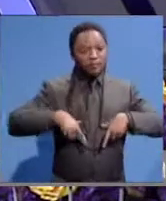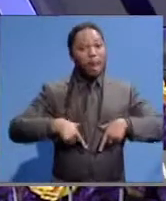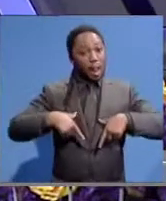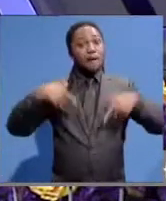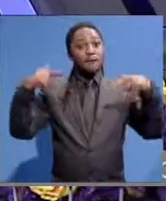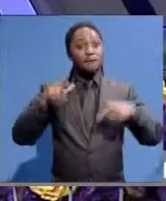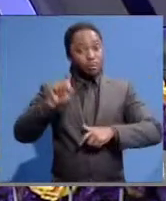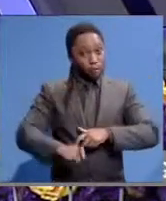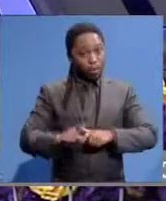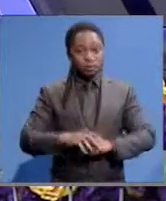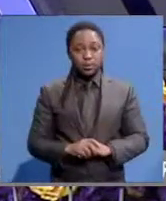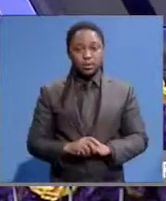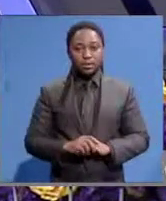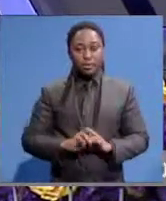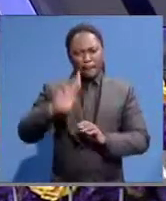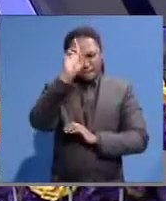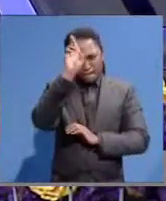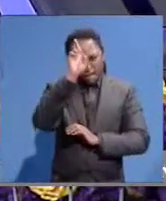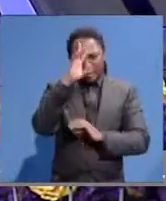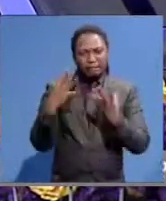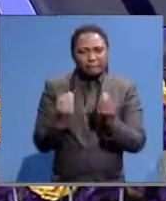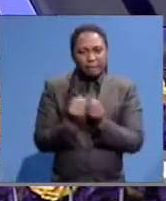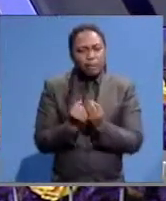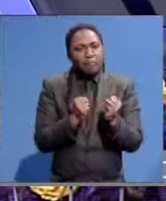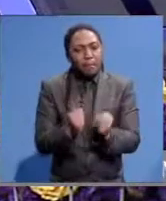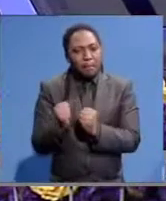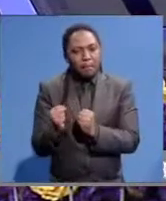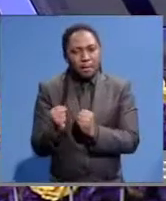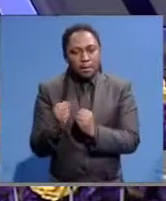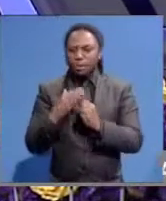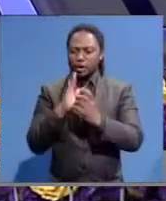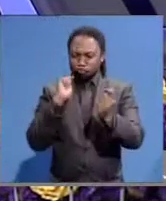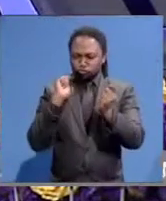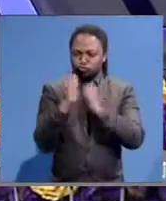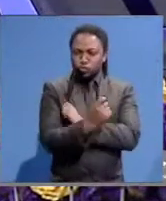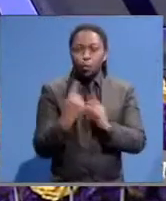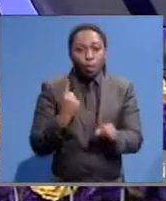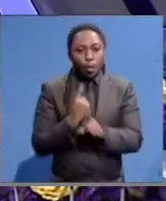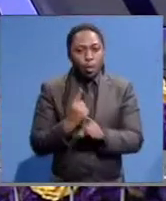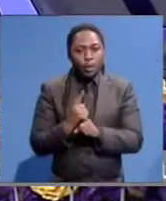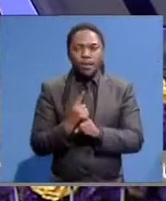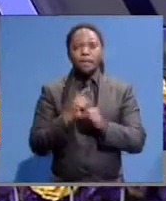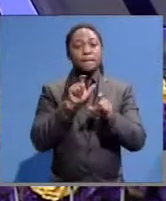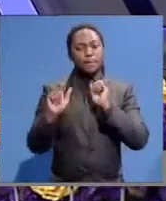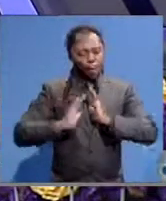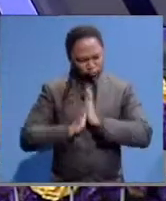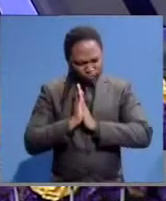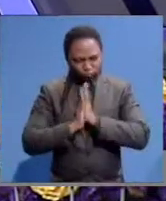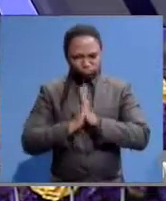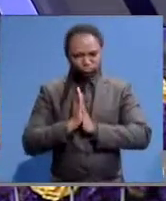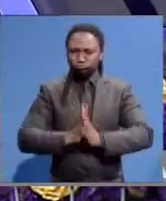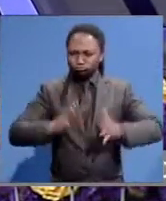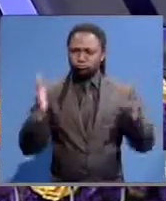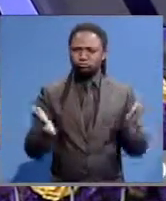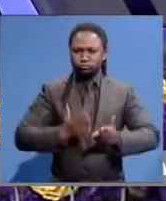deliberately used the word memory because memory is light and it changes over time and it inspires and it